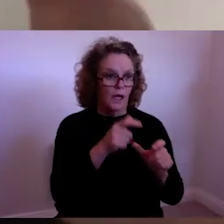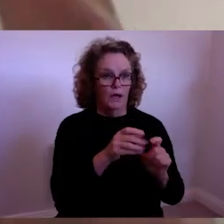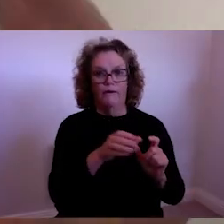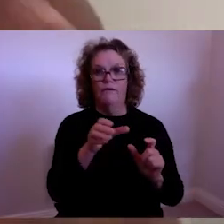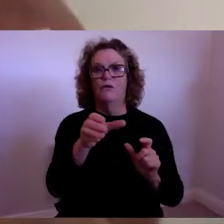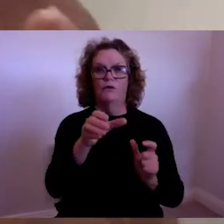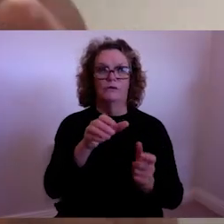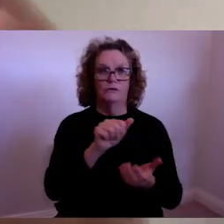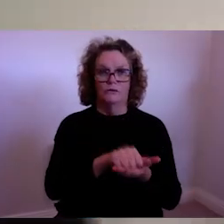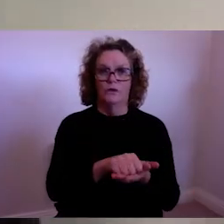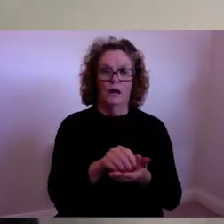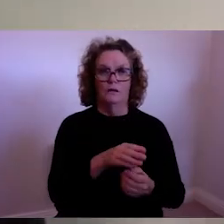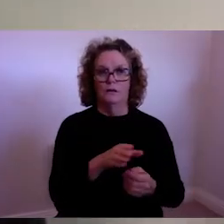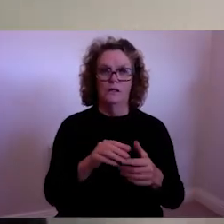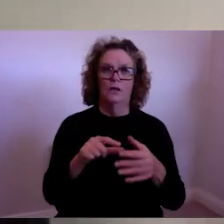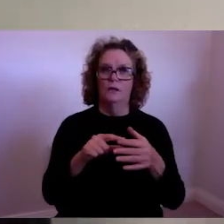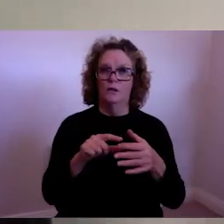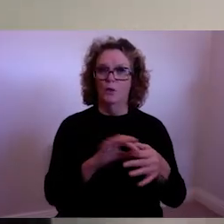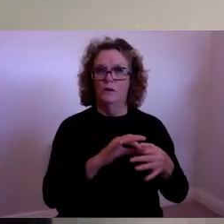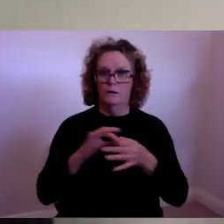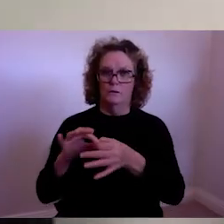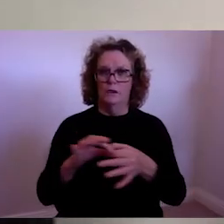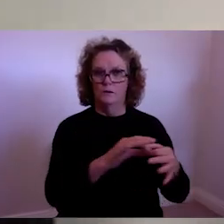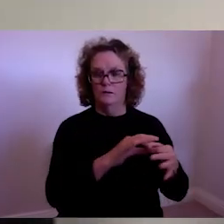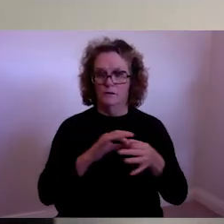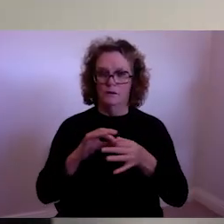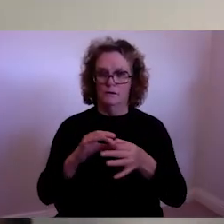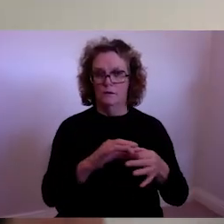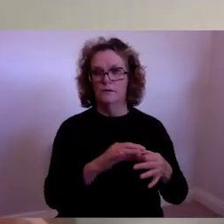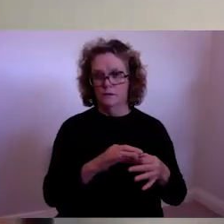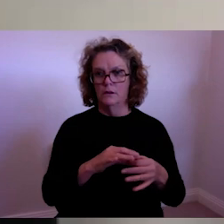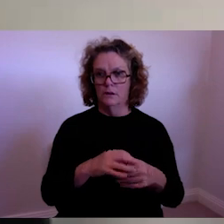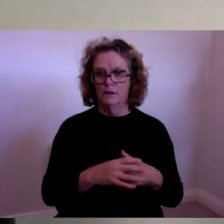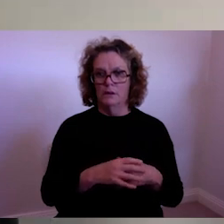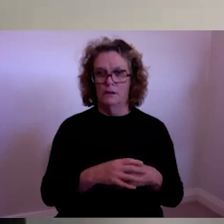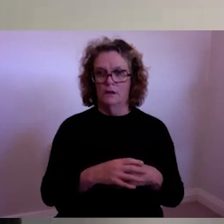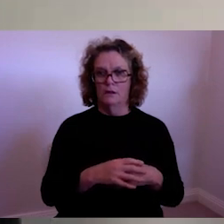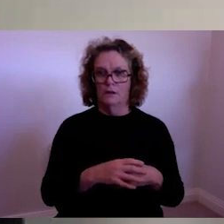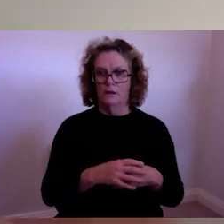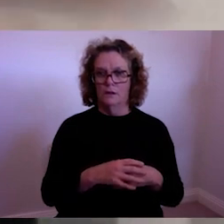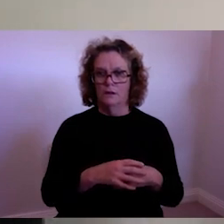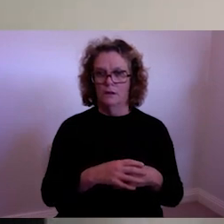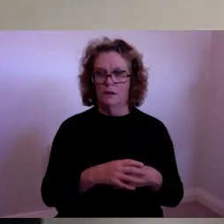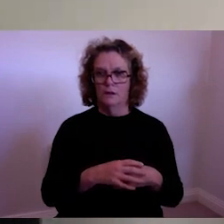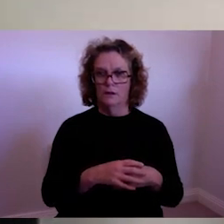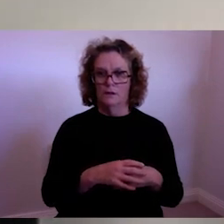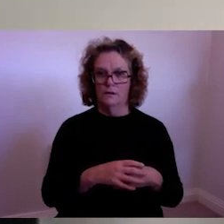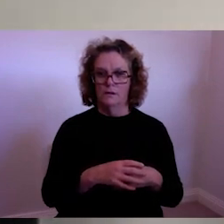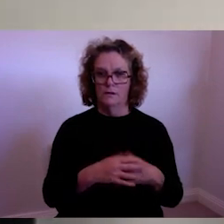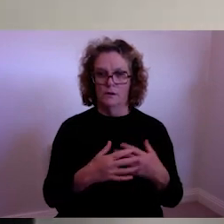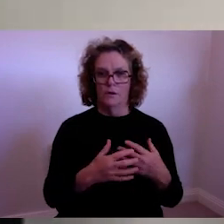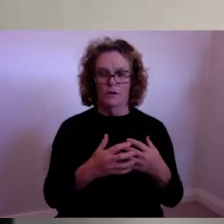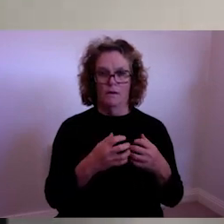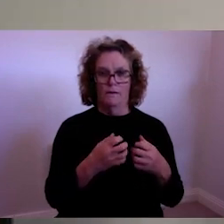something else, and that coordination be worked on by an individual clinician, but building